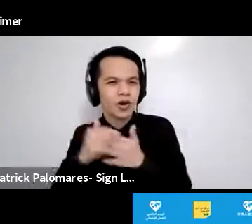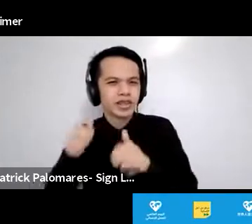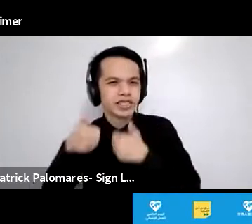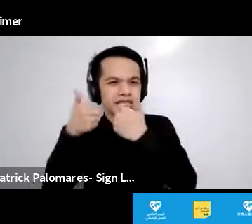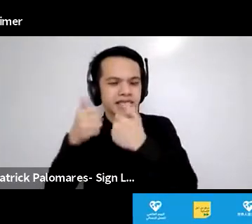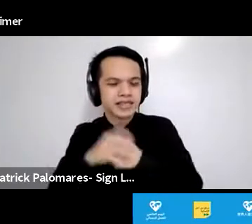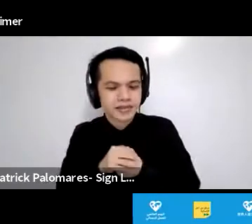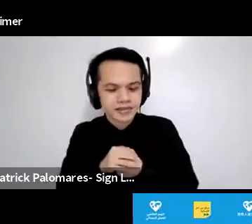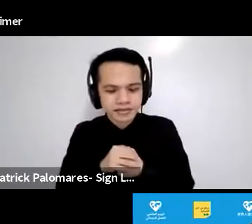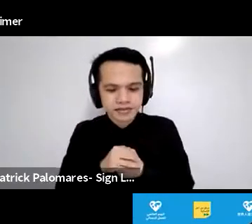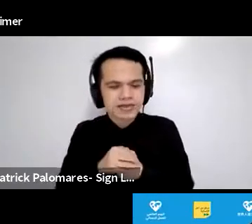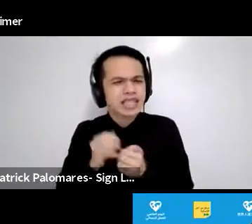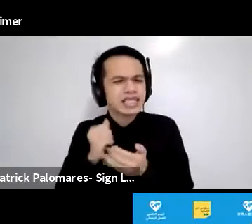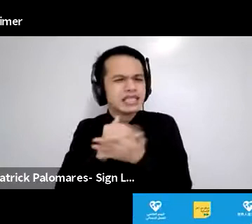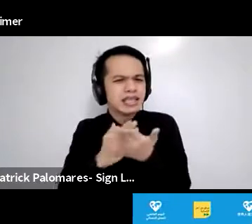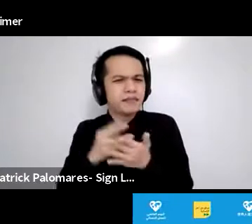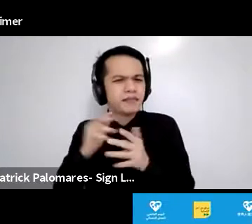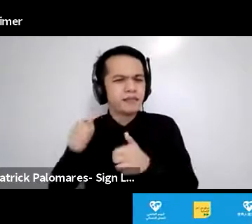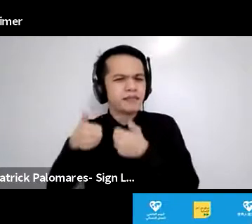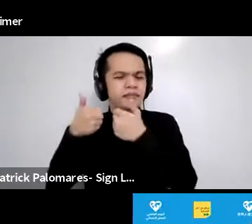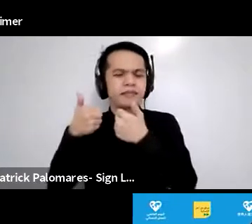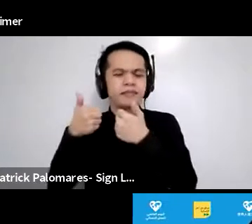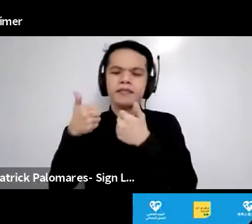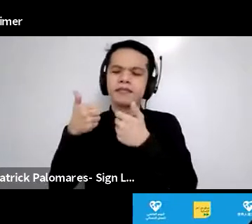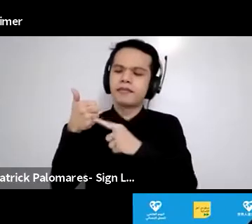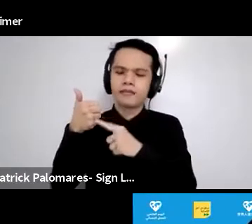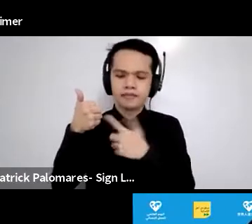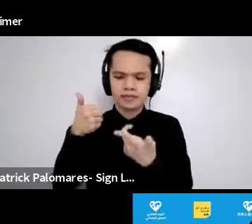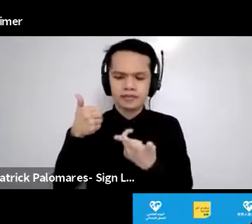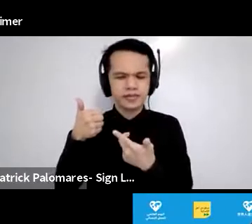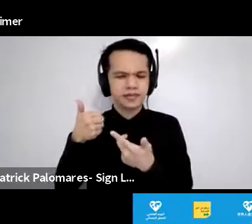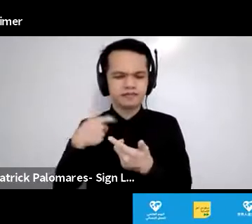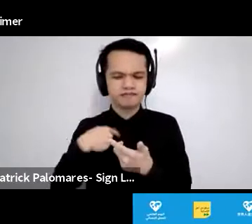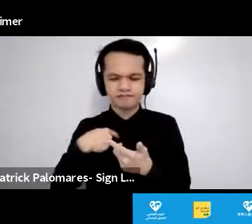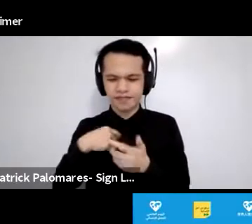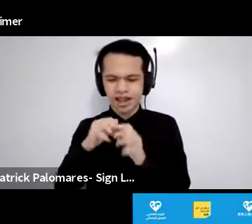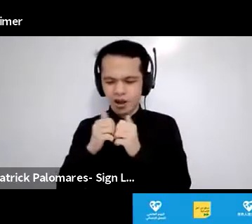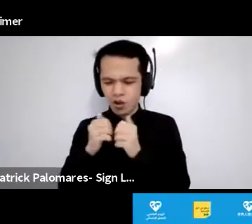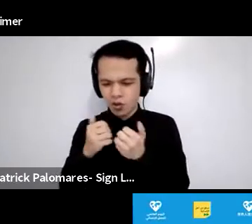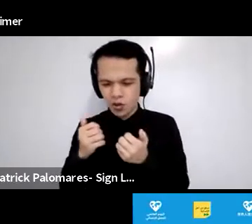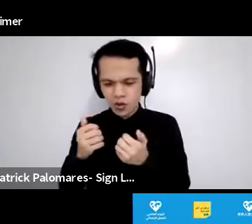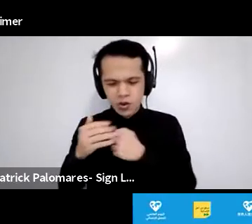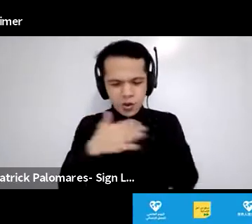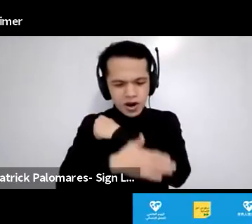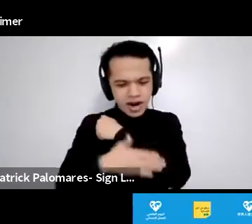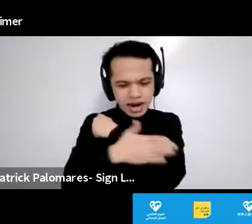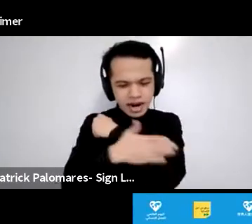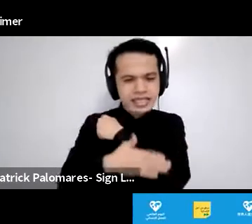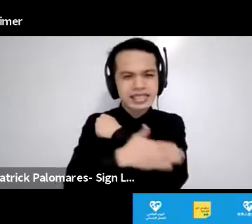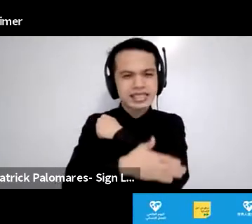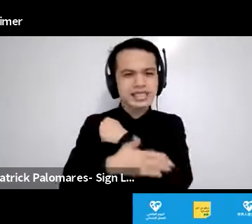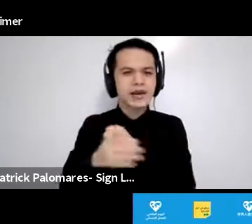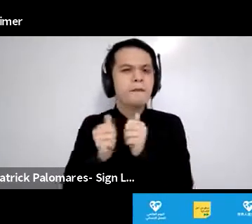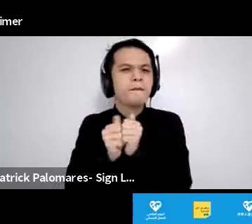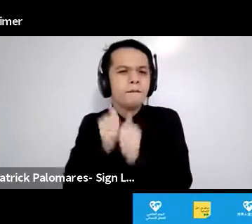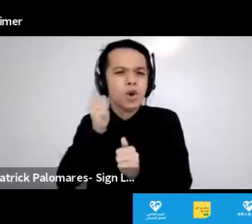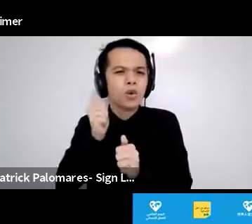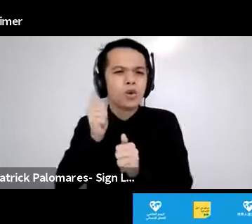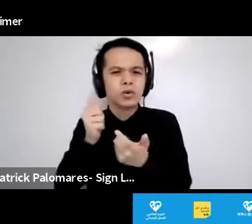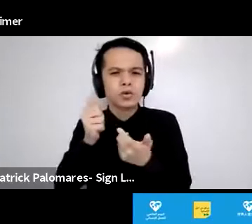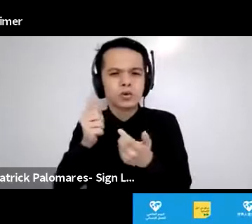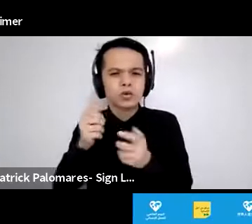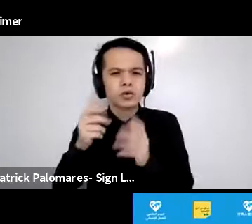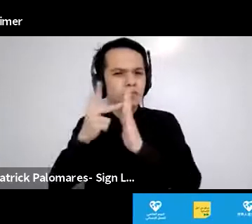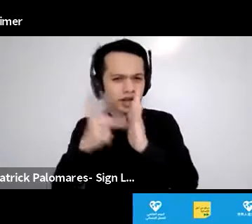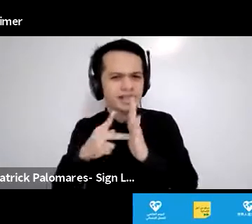But some of the challenges that I see at its root is really how the country has one of the most climate policies in the